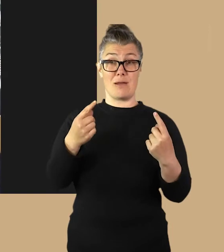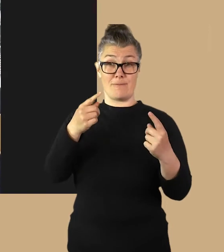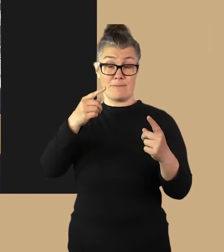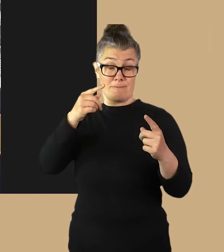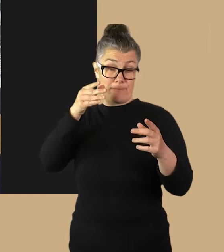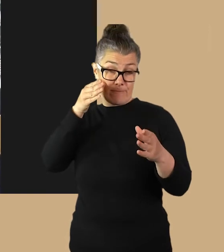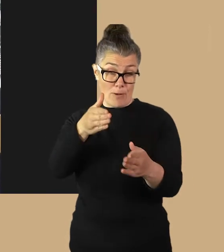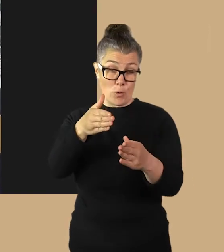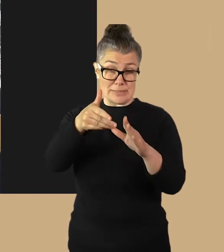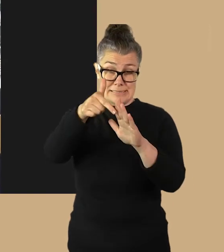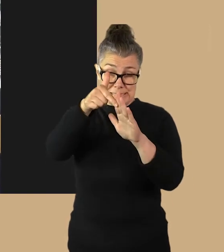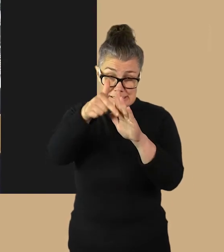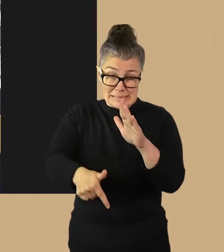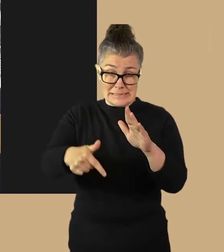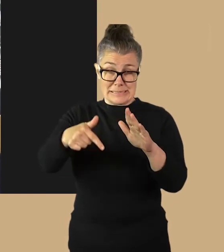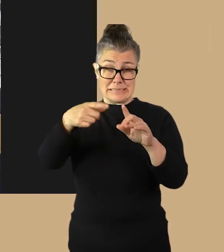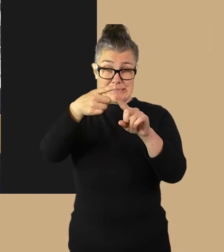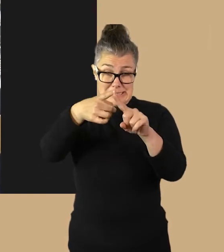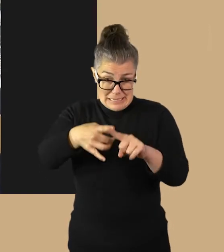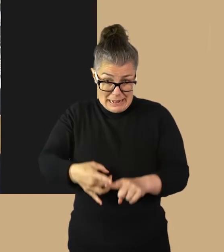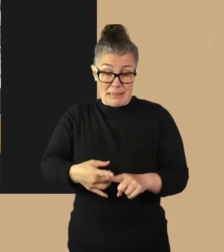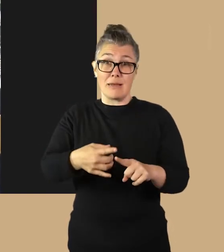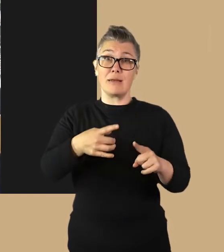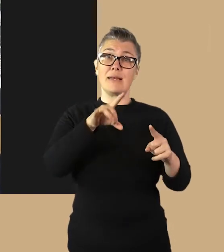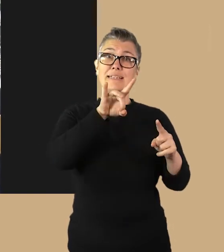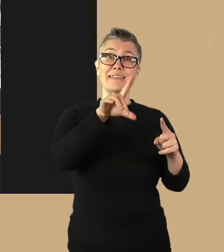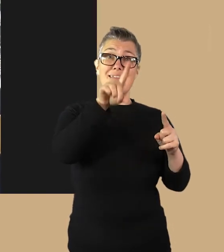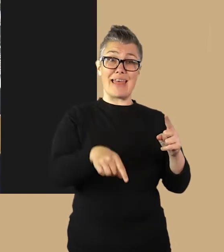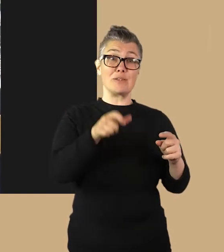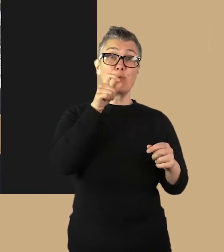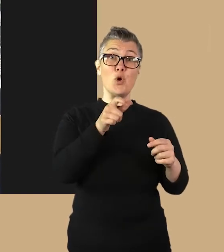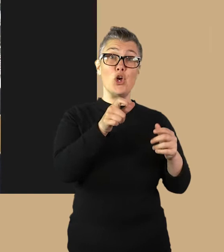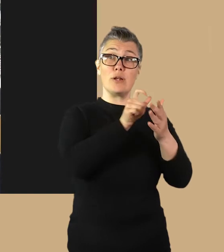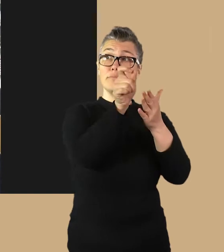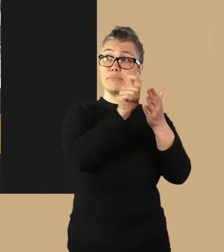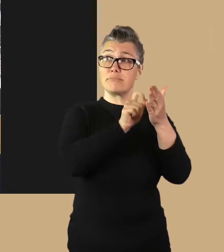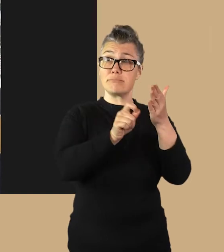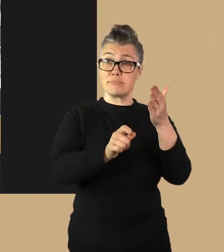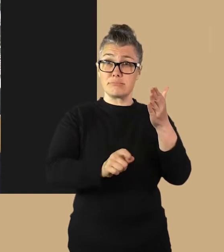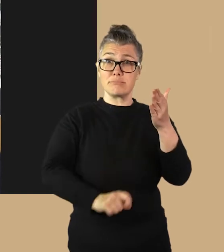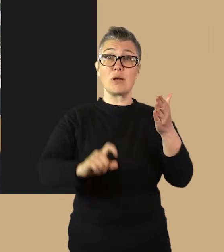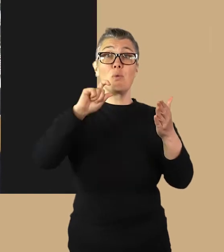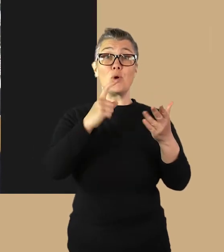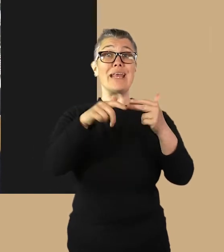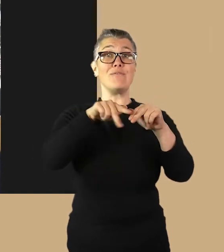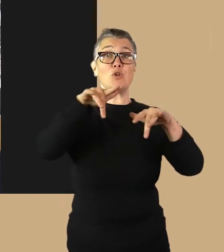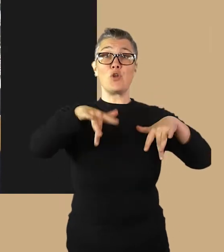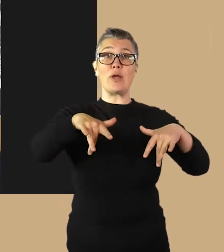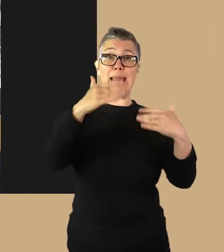on details. We would like write a 10,000 word essay if you didn't actually tell us the word